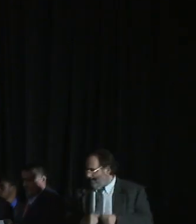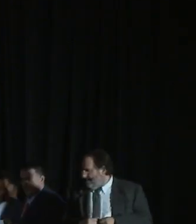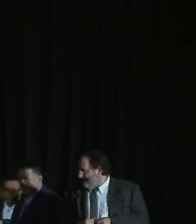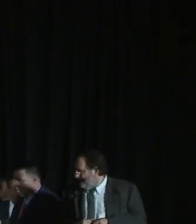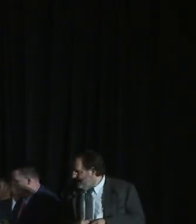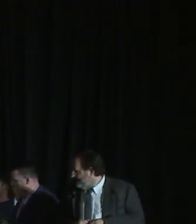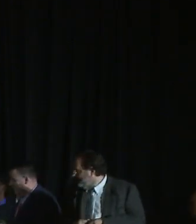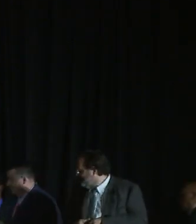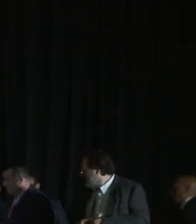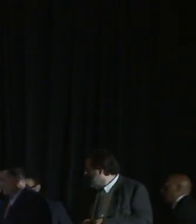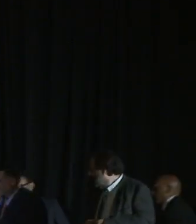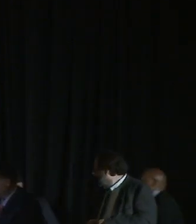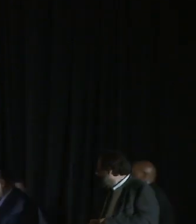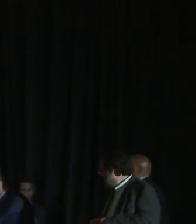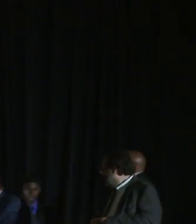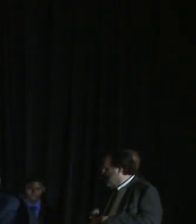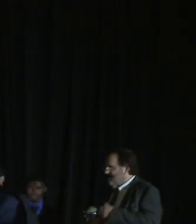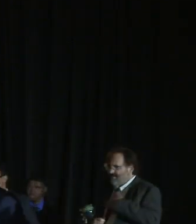the young men.